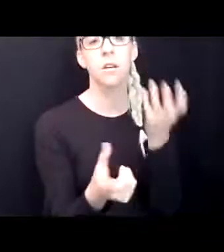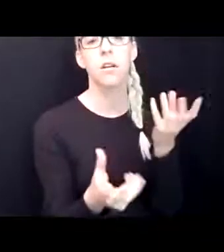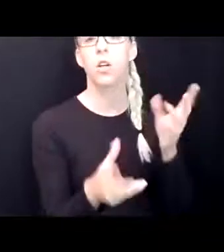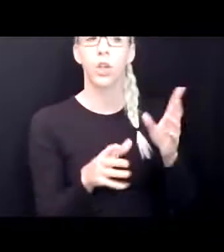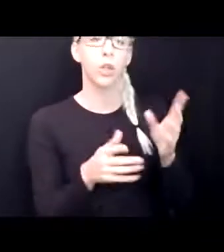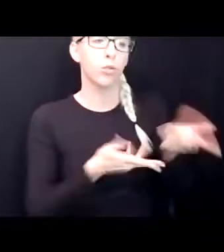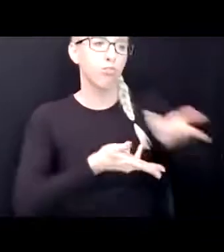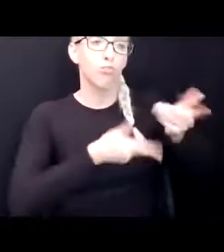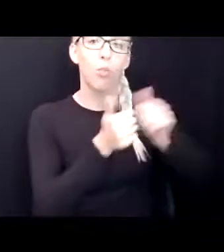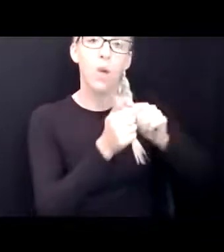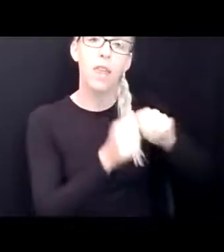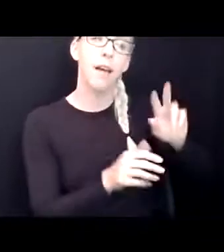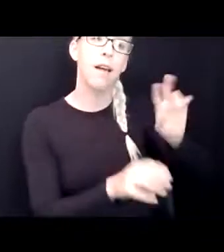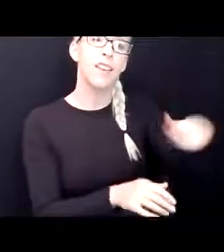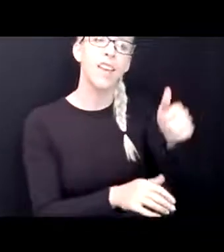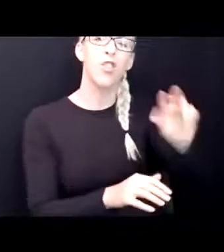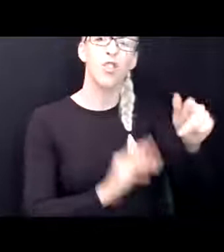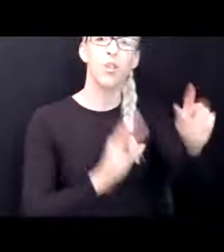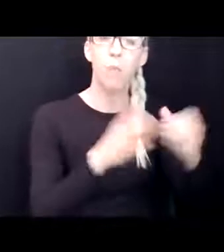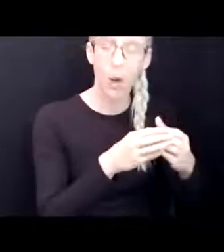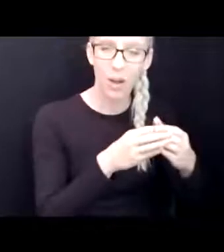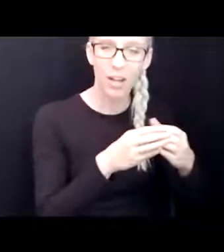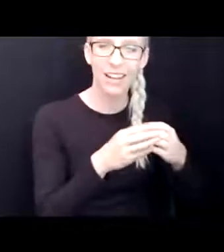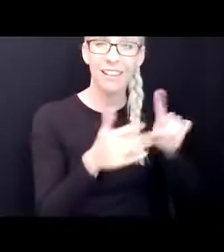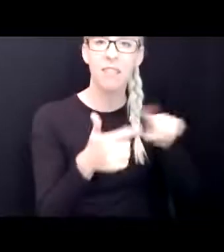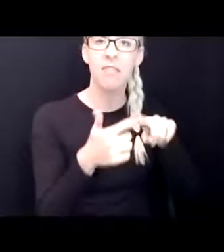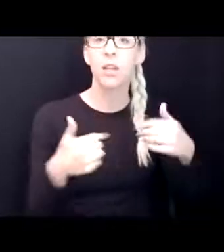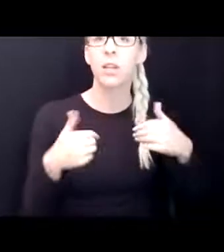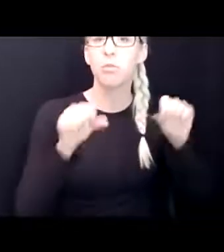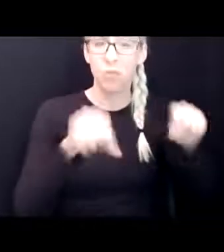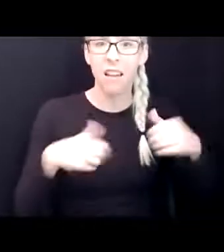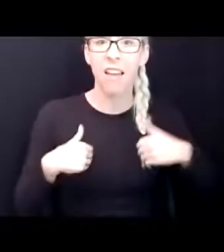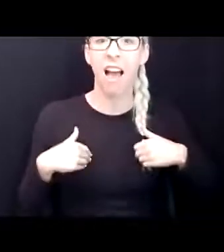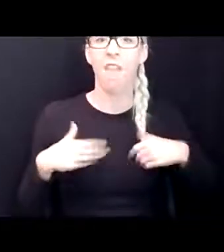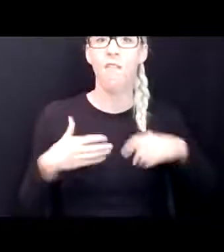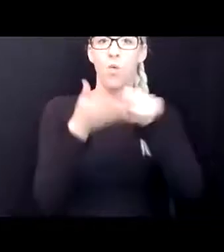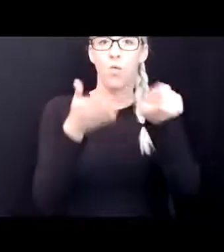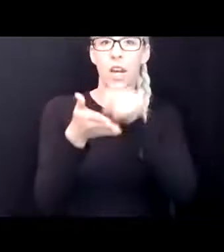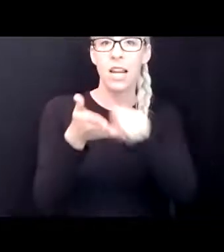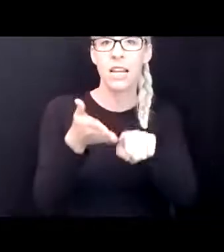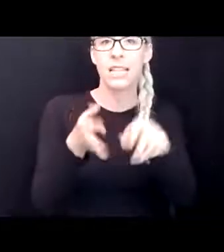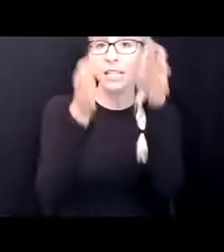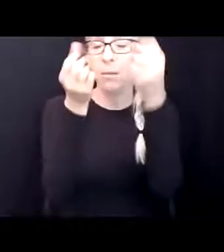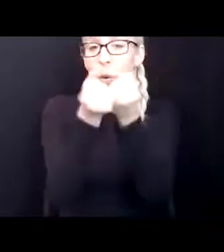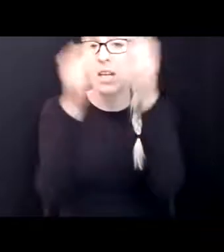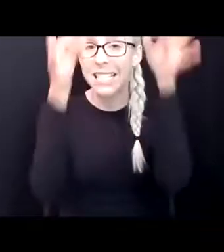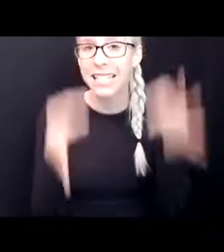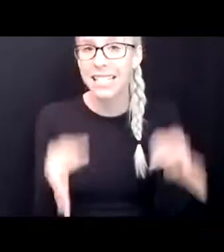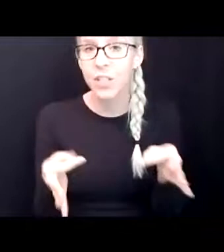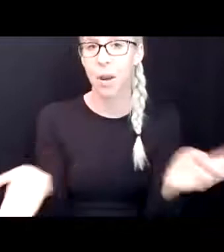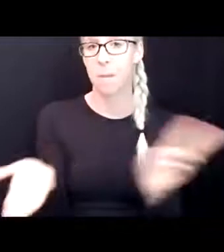individuals, then we can actually have a written supported decision making agreement where that young adult is selecting